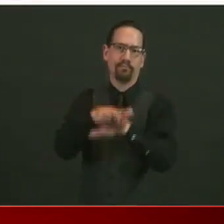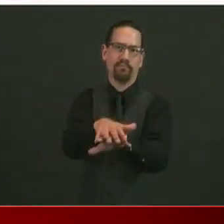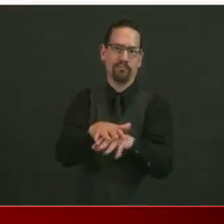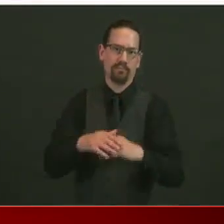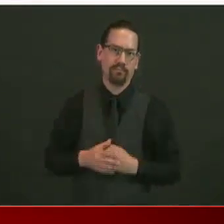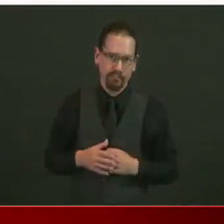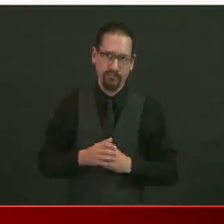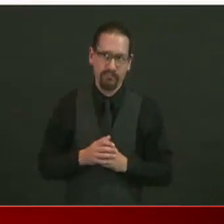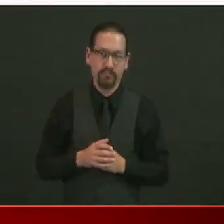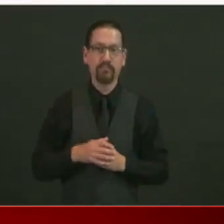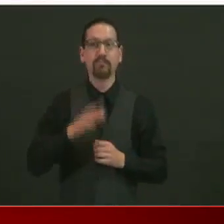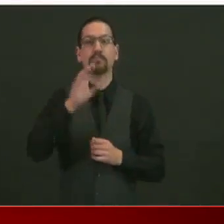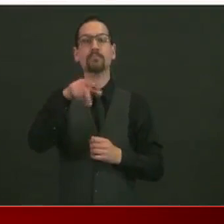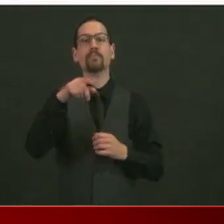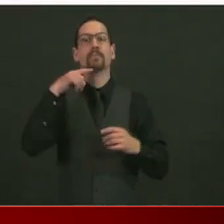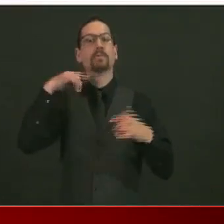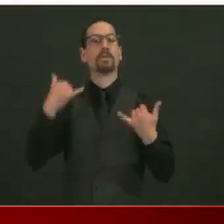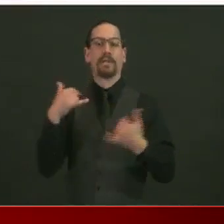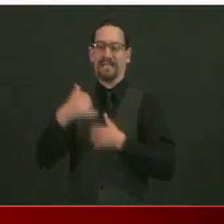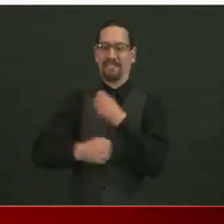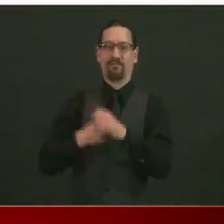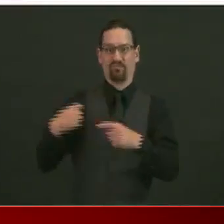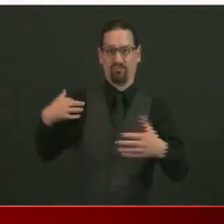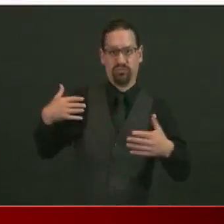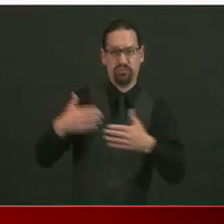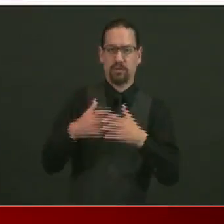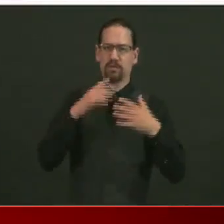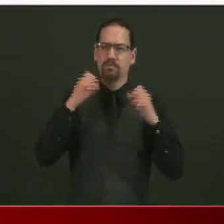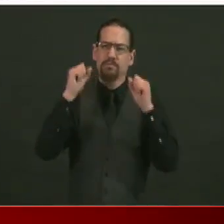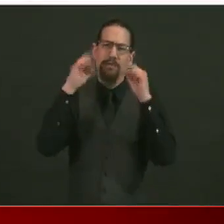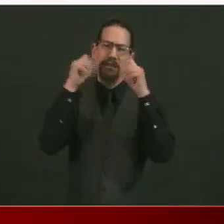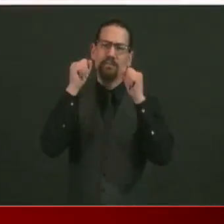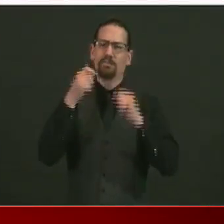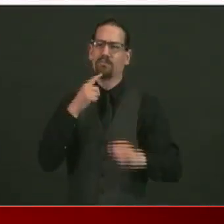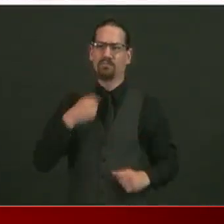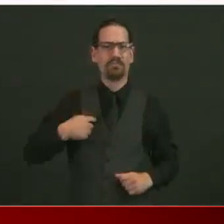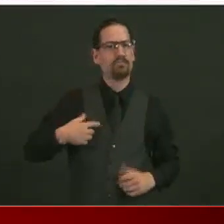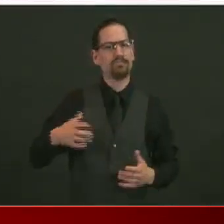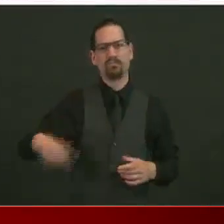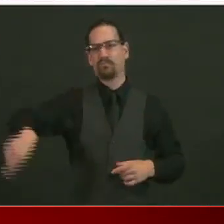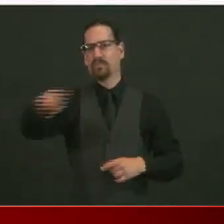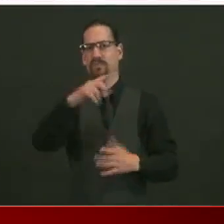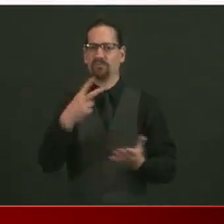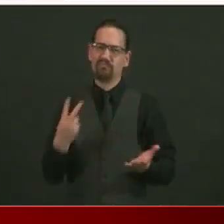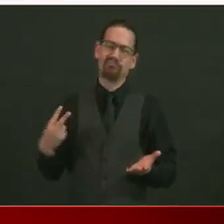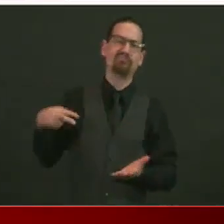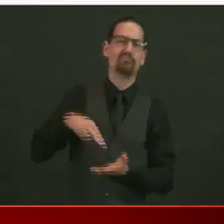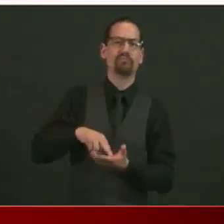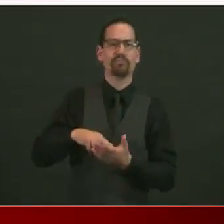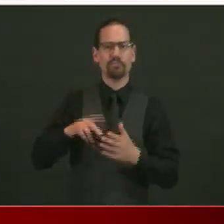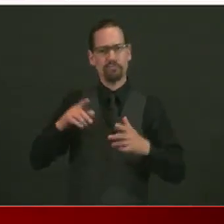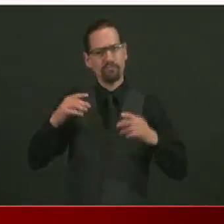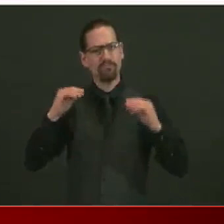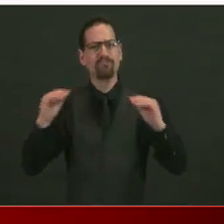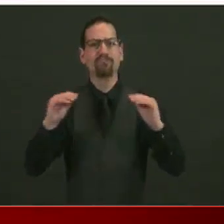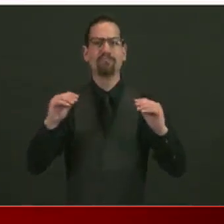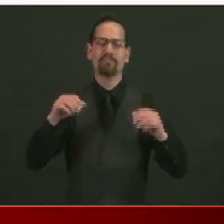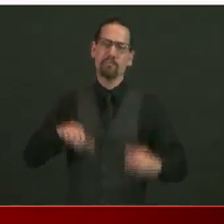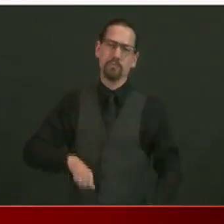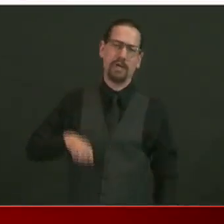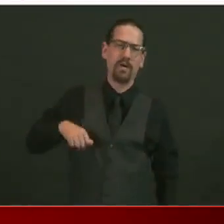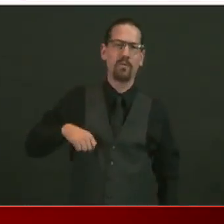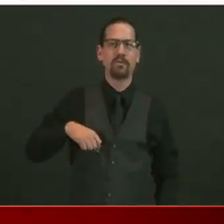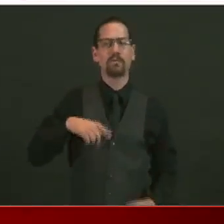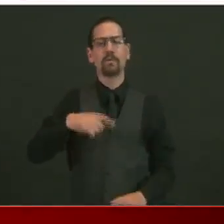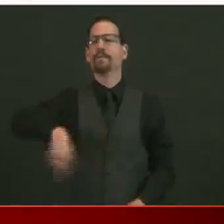amazing year, and you have risen to the occasion. Every single student, we are incredibly proud of you. Nosotros estamos muy orgullosos de todos los